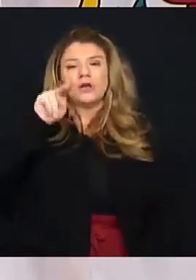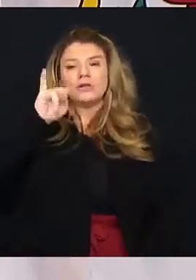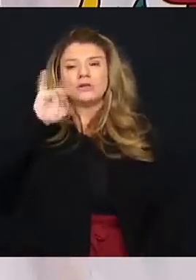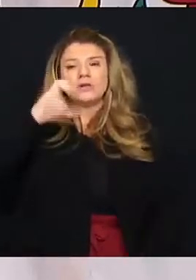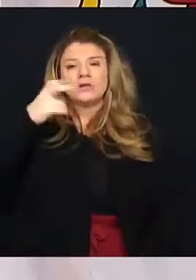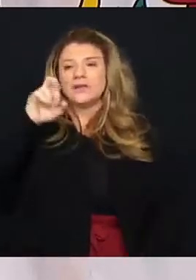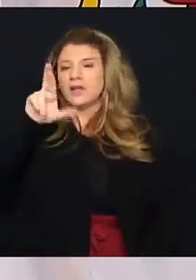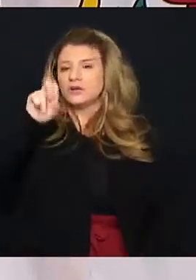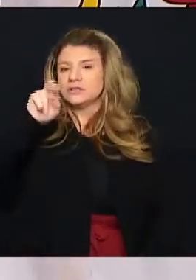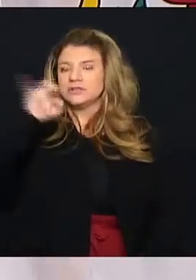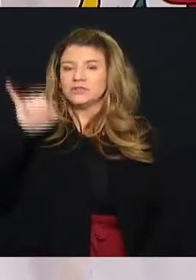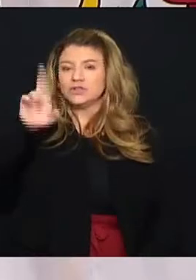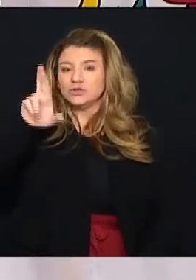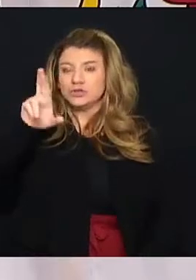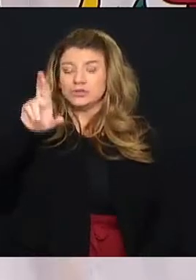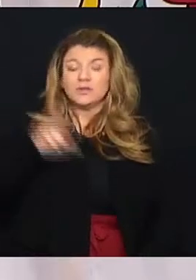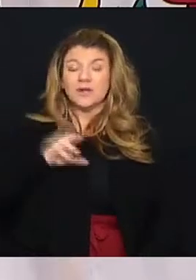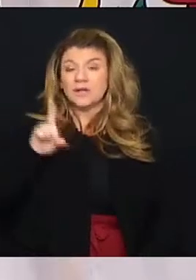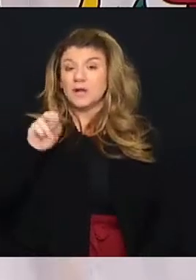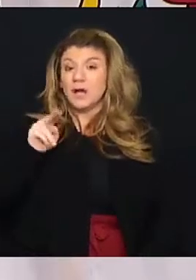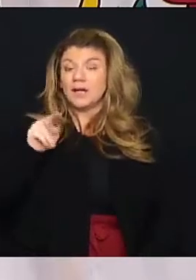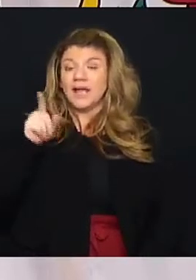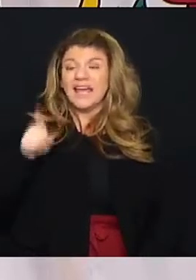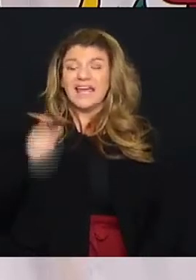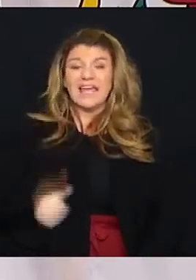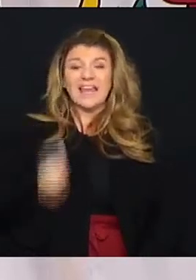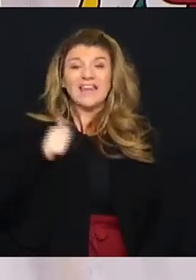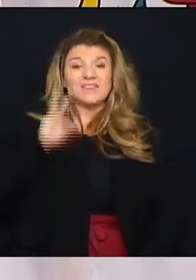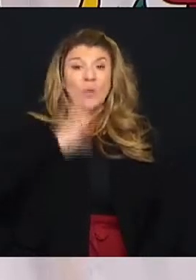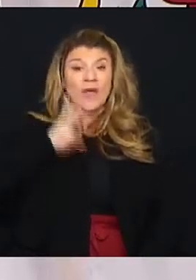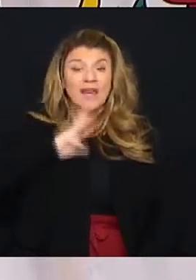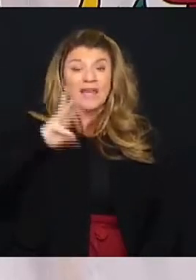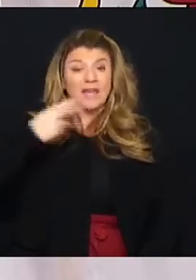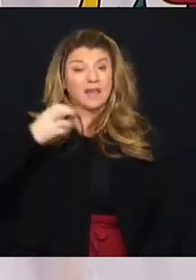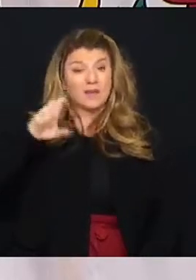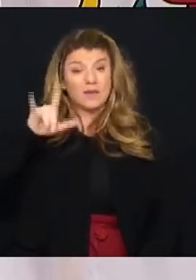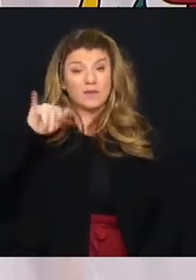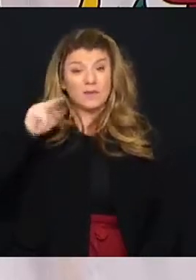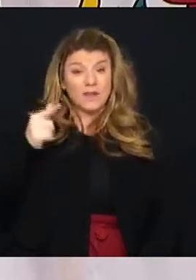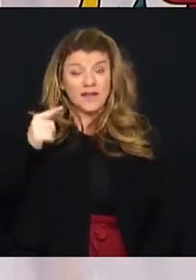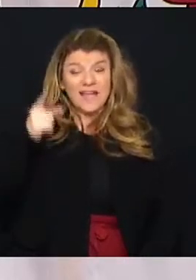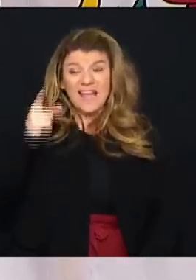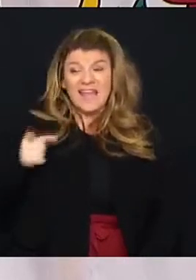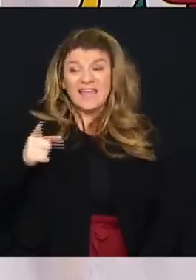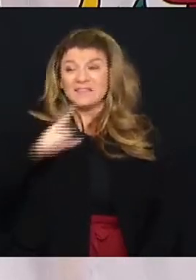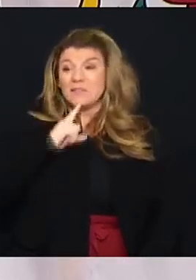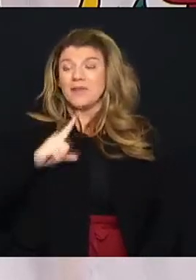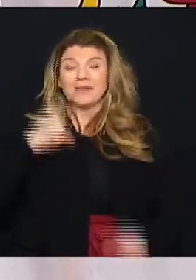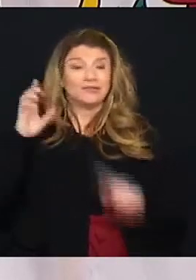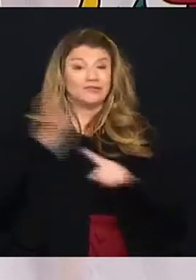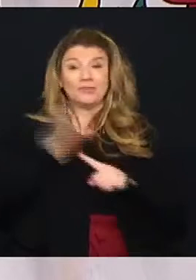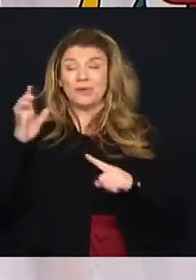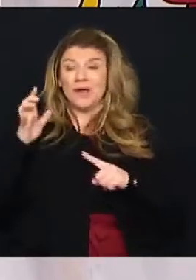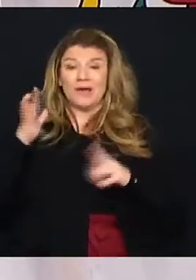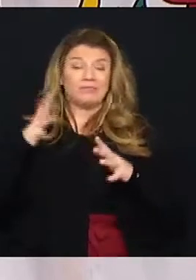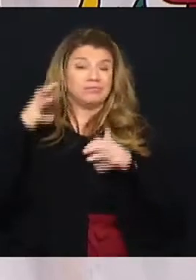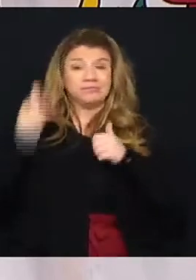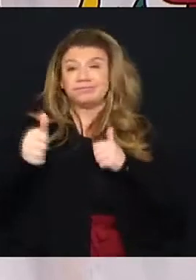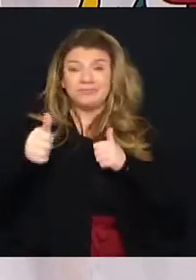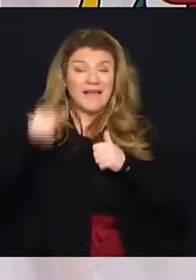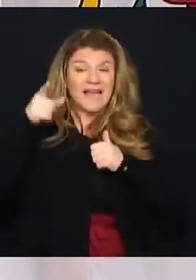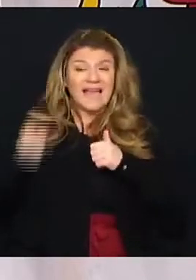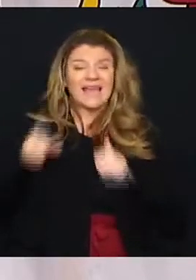Jr. And Donald lives in Wheeling, and he's just been a superstar beyond belief. He's